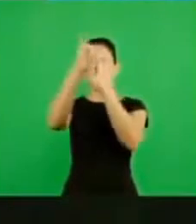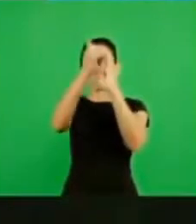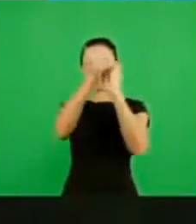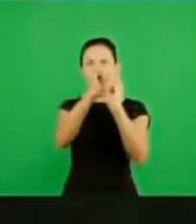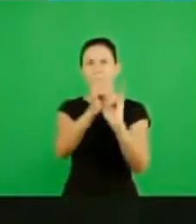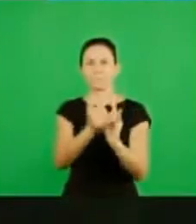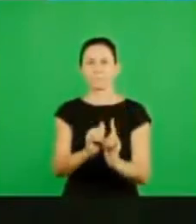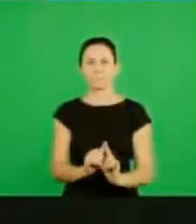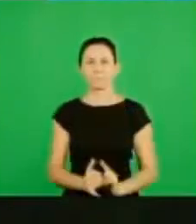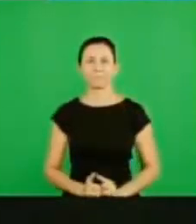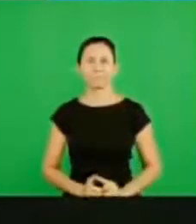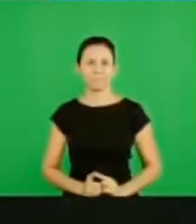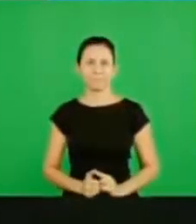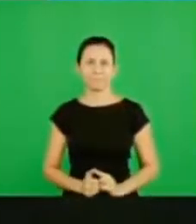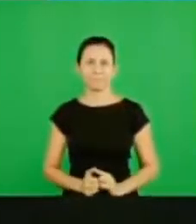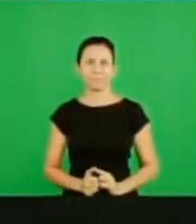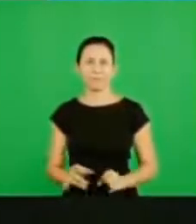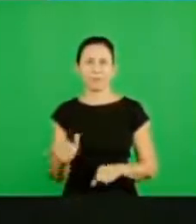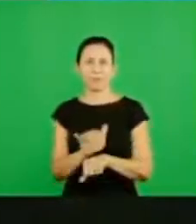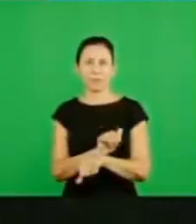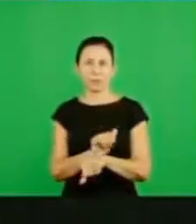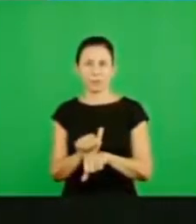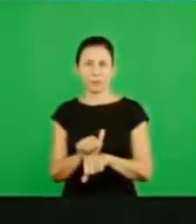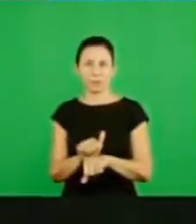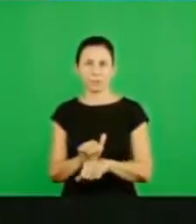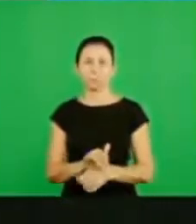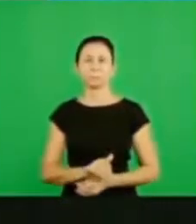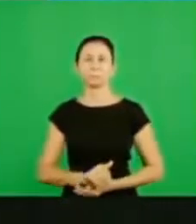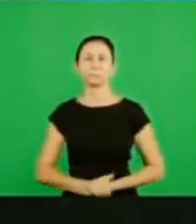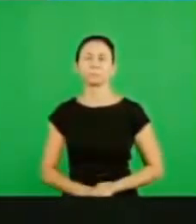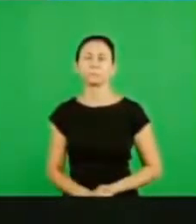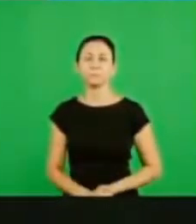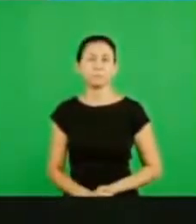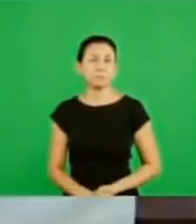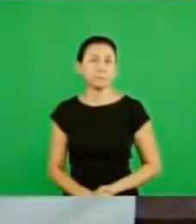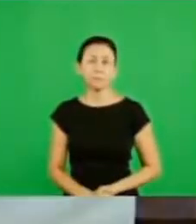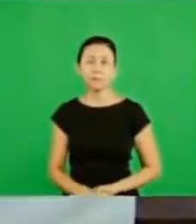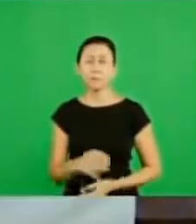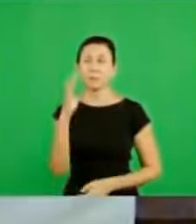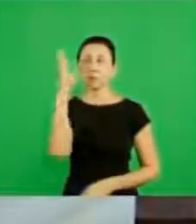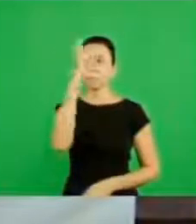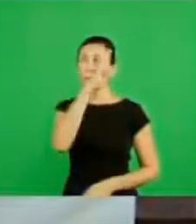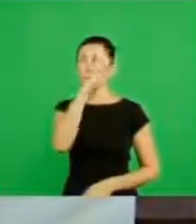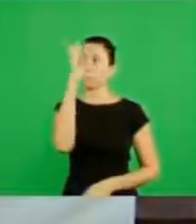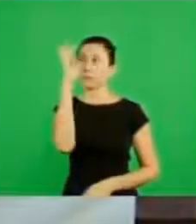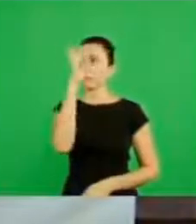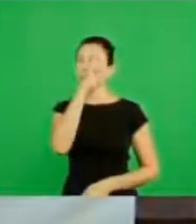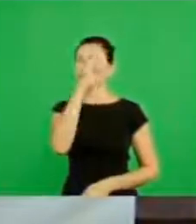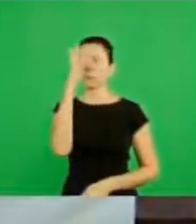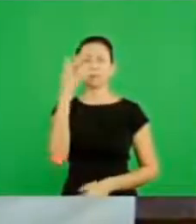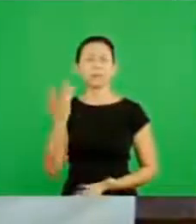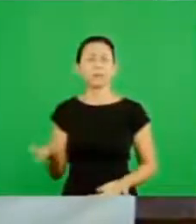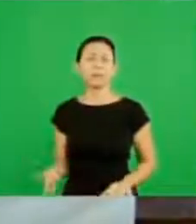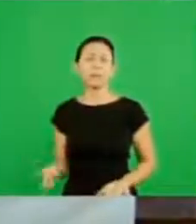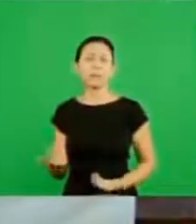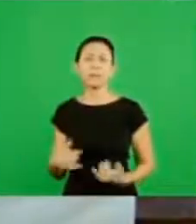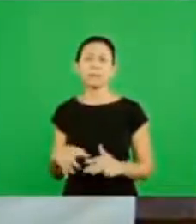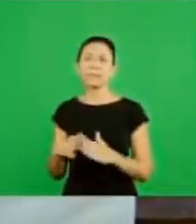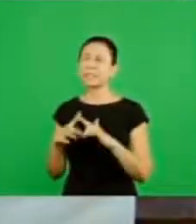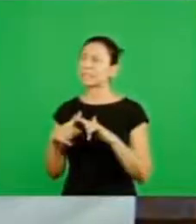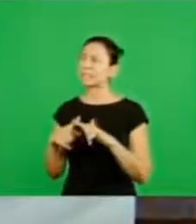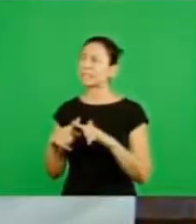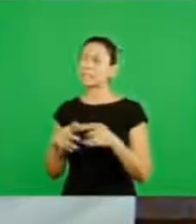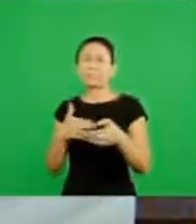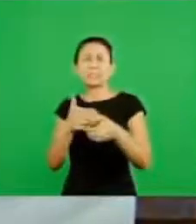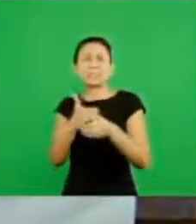Look, the high towers, they were the highest towers at the time. The Twin Towers. No one saw this.